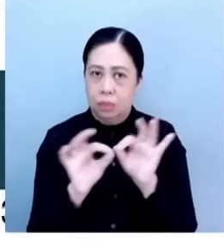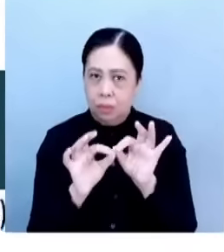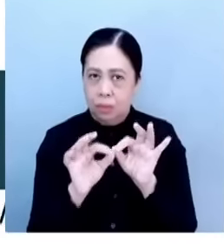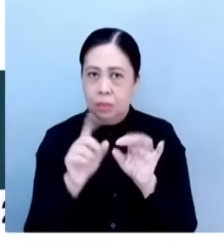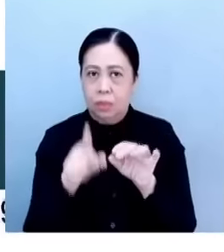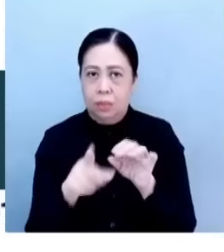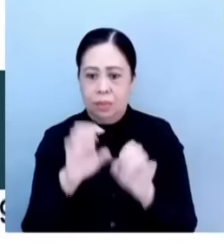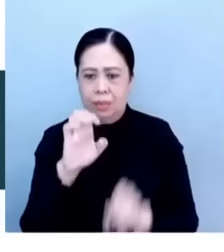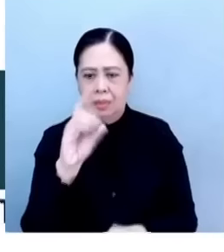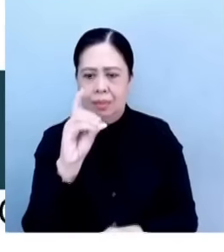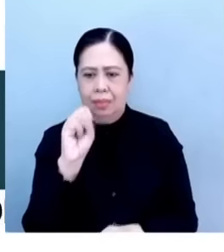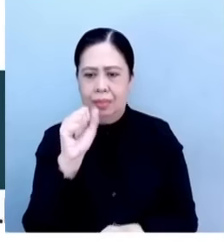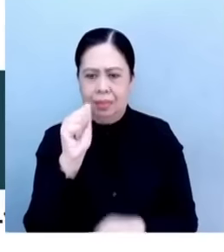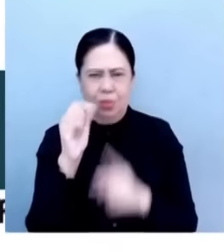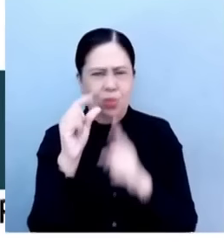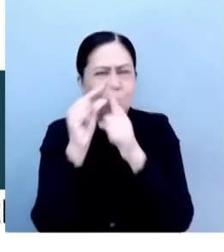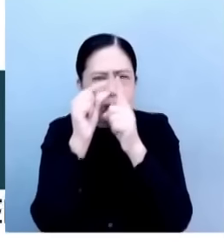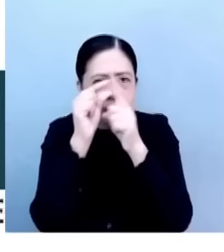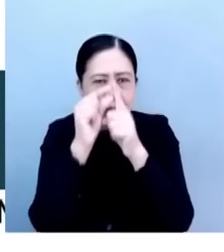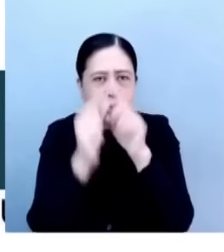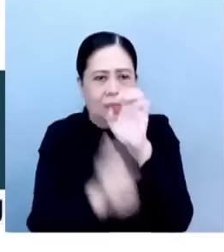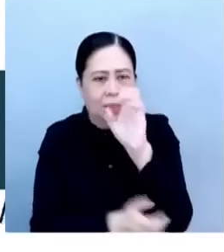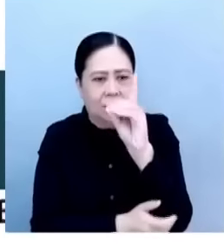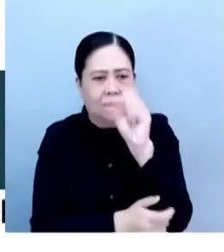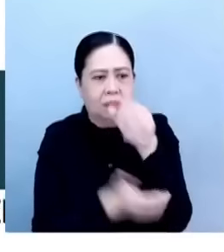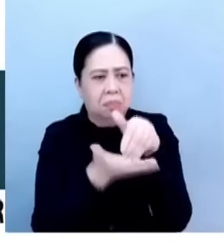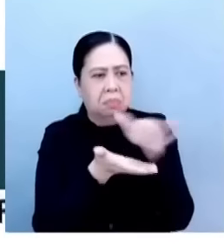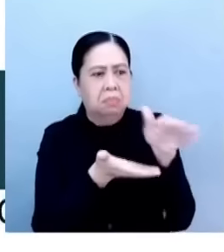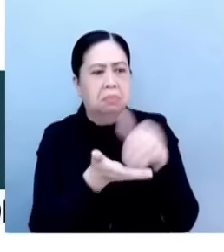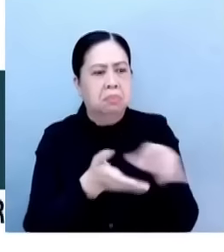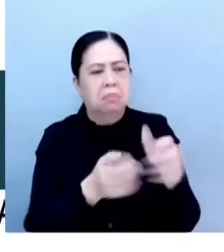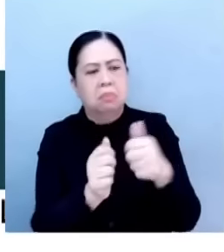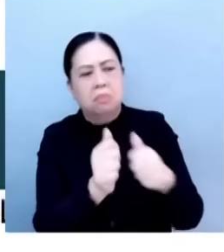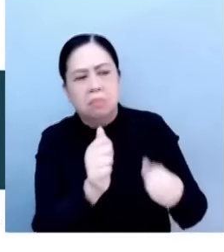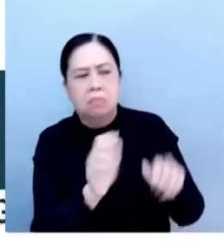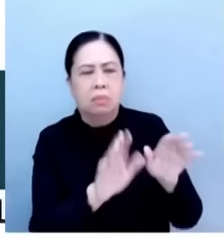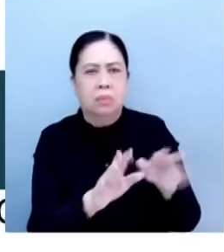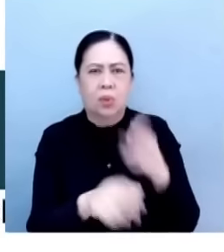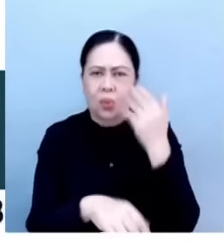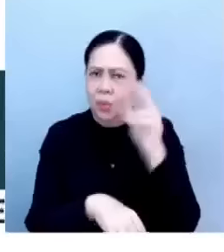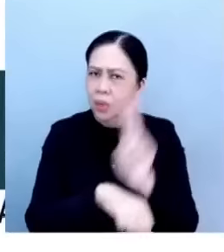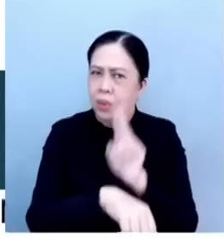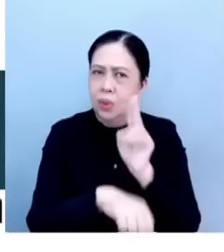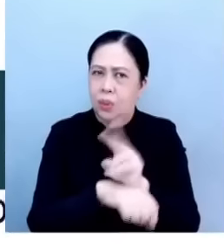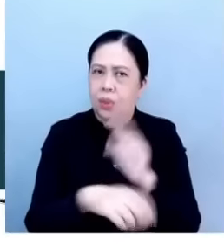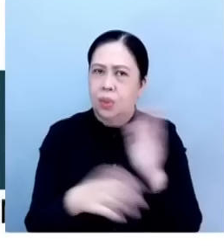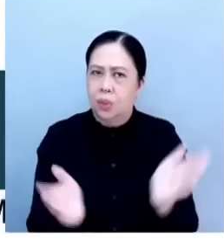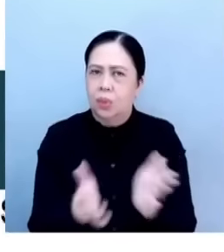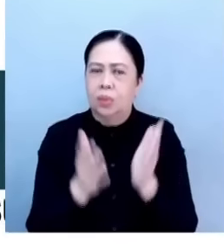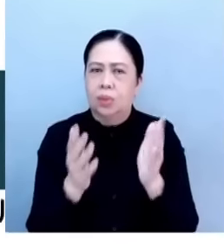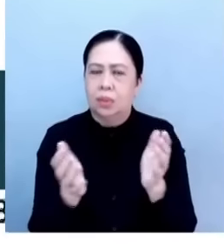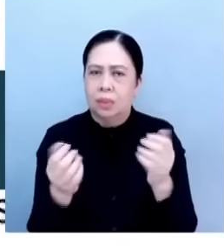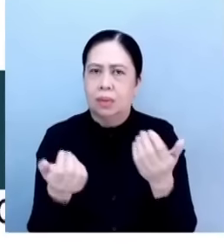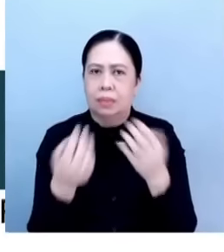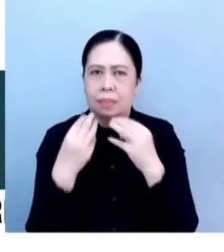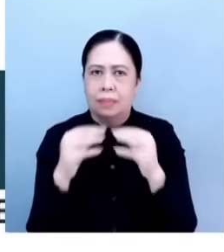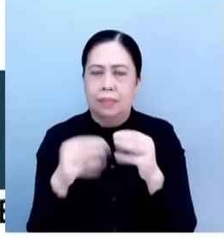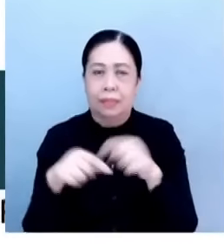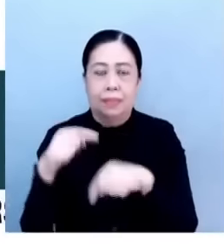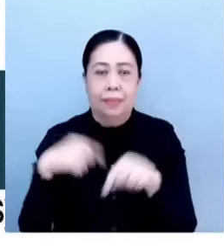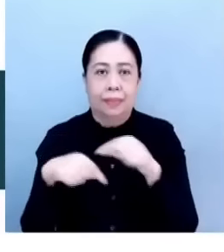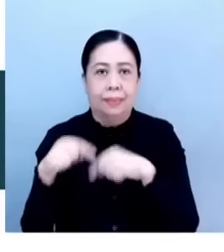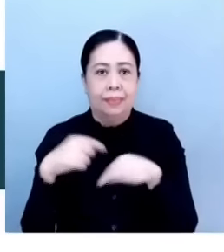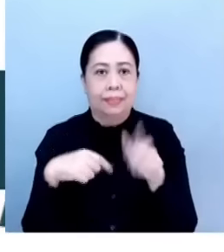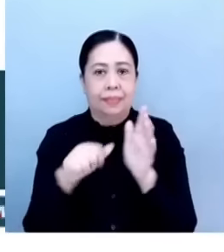Ed Sapuera, that theme throughout the ad, was used to drive that message? Let me go to